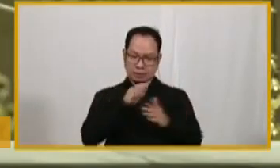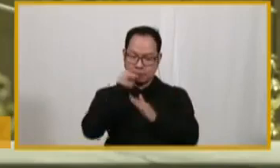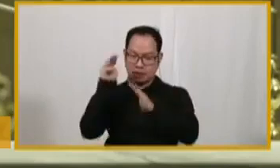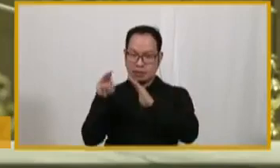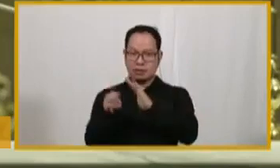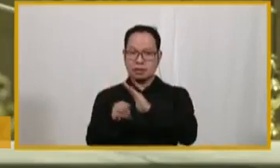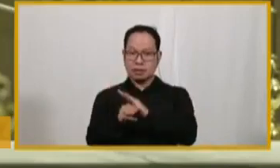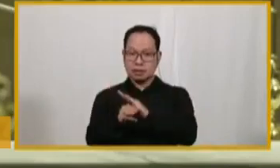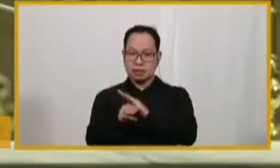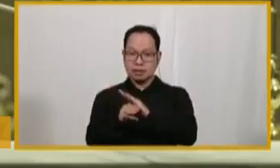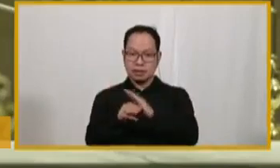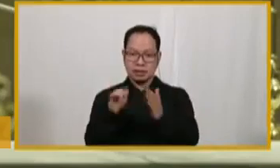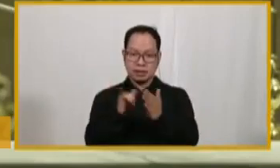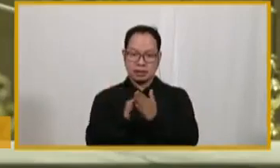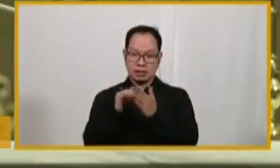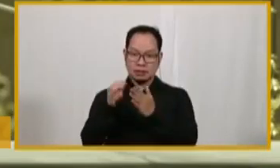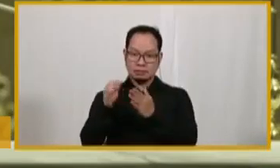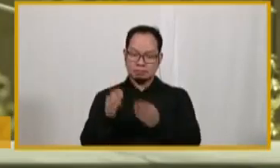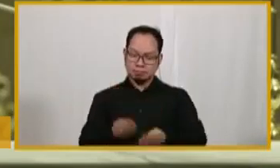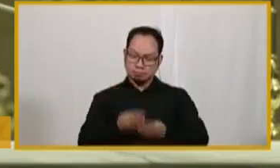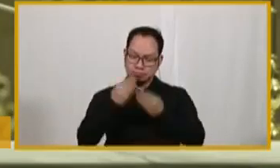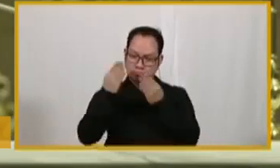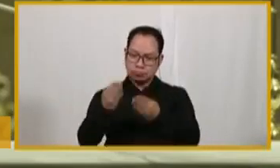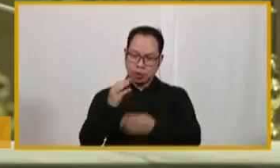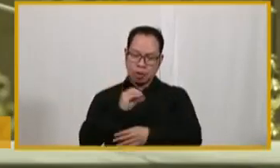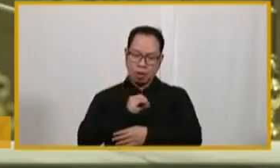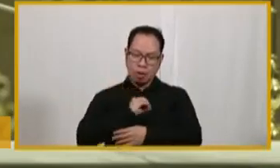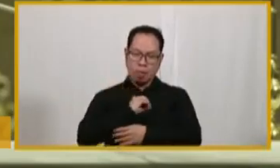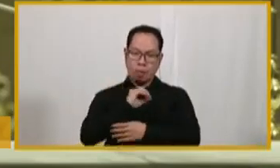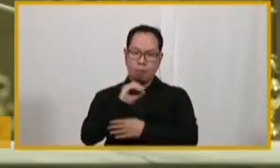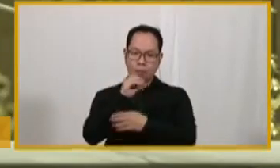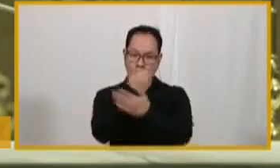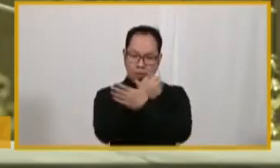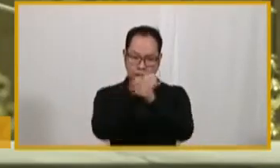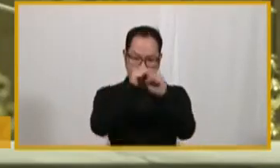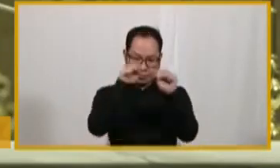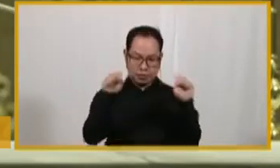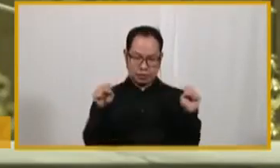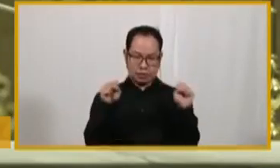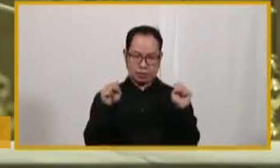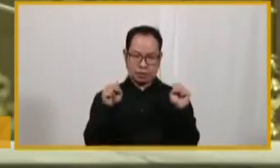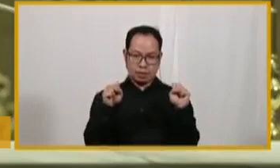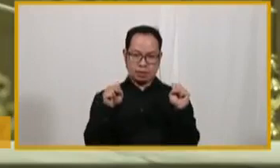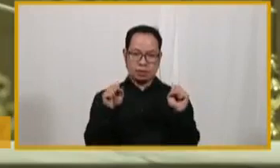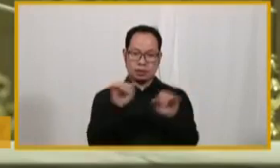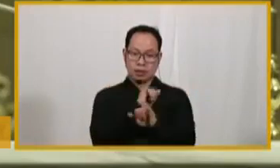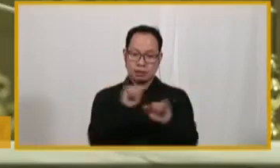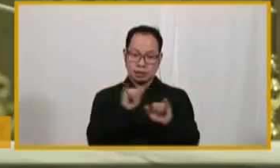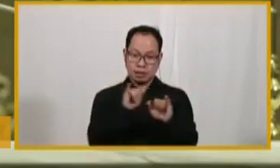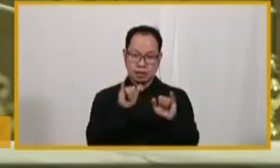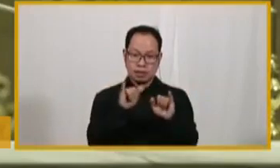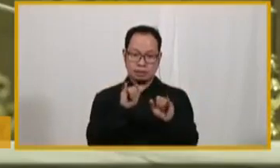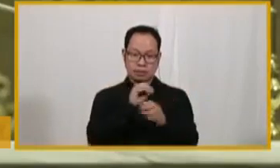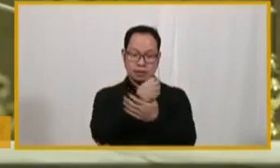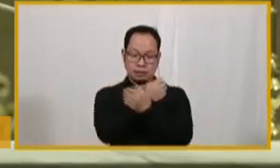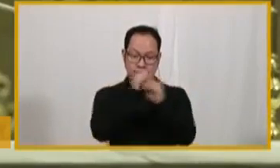mysteries that brought about our salvation and the salvation of the whole